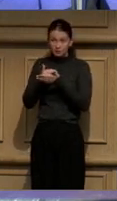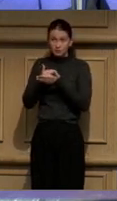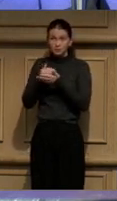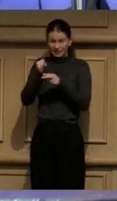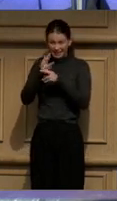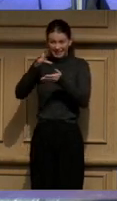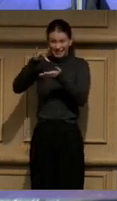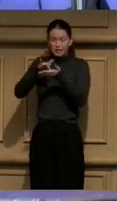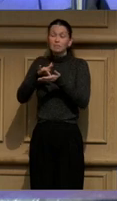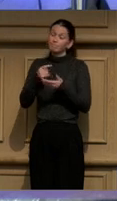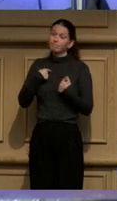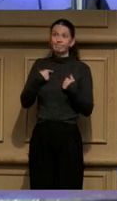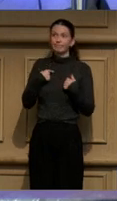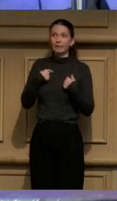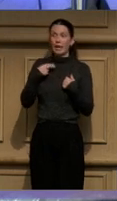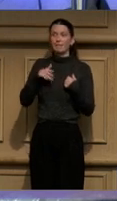while, but